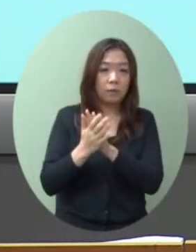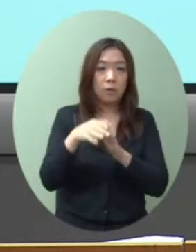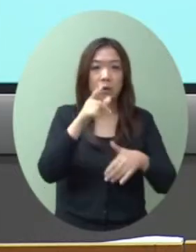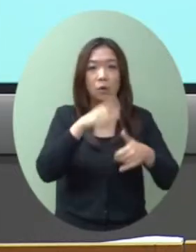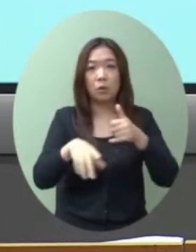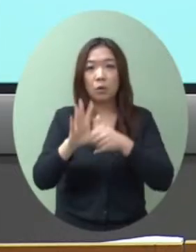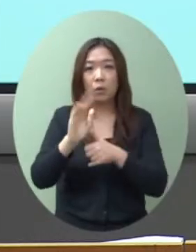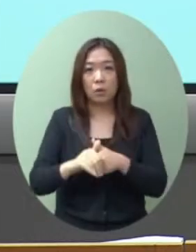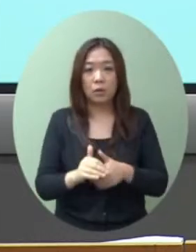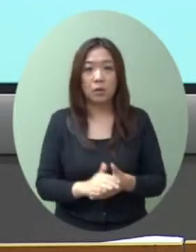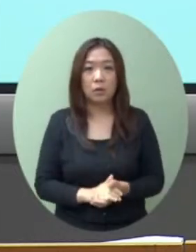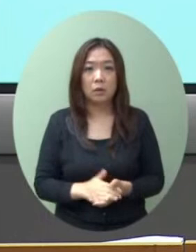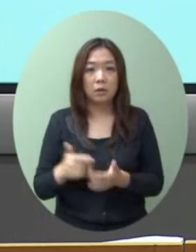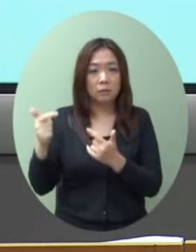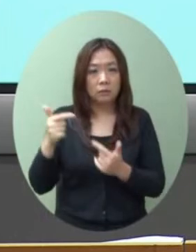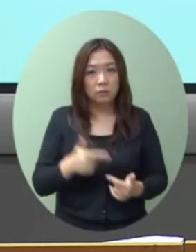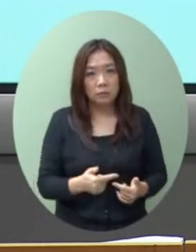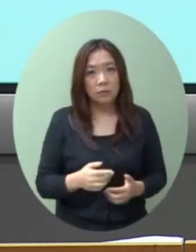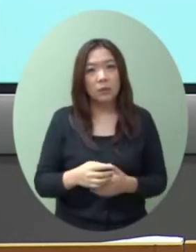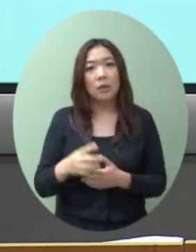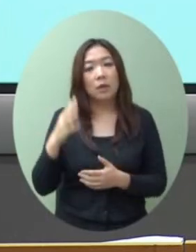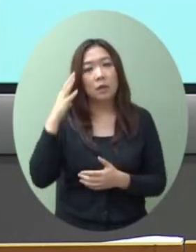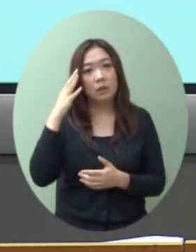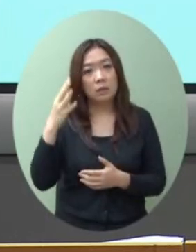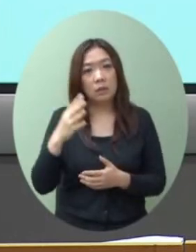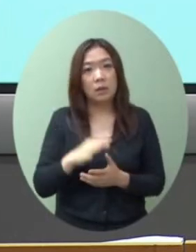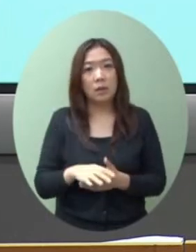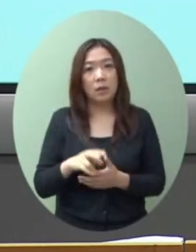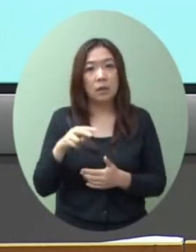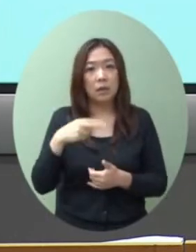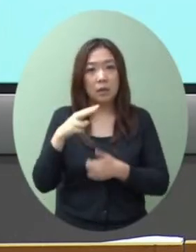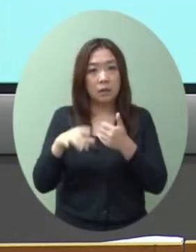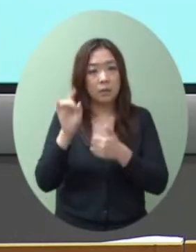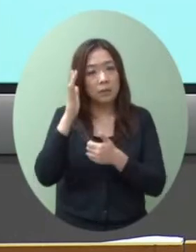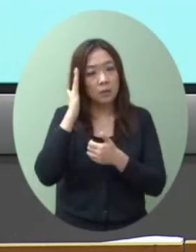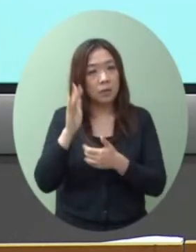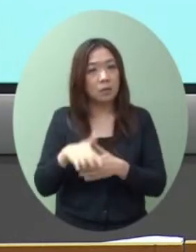in a hotel identifies 80% of the cases.